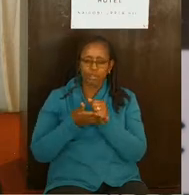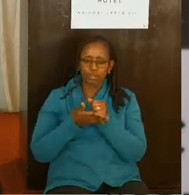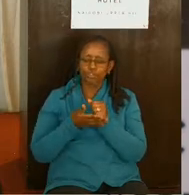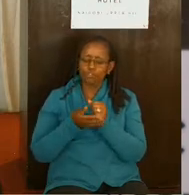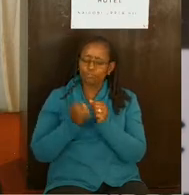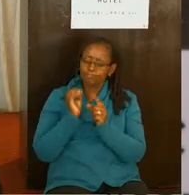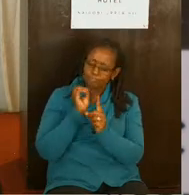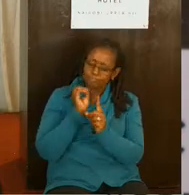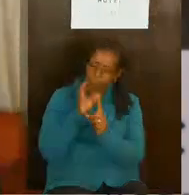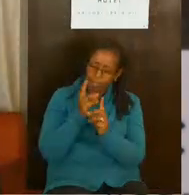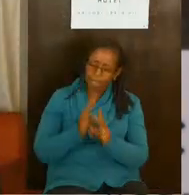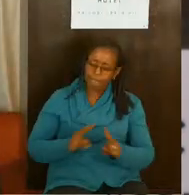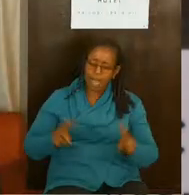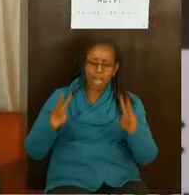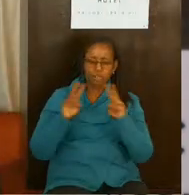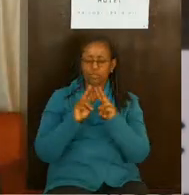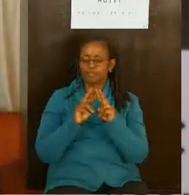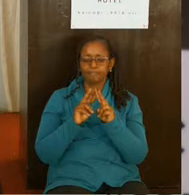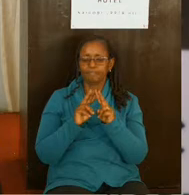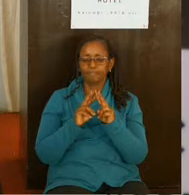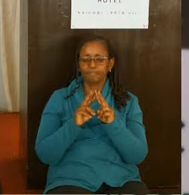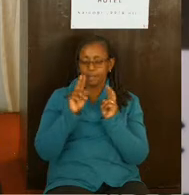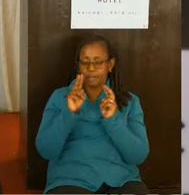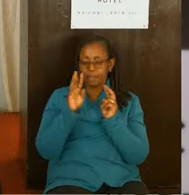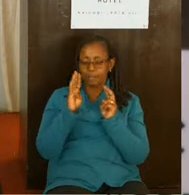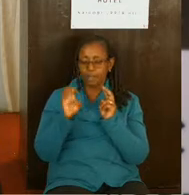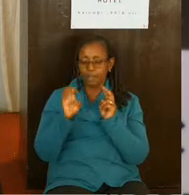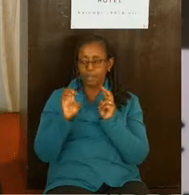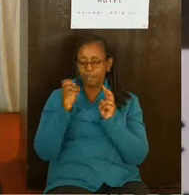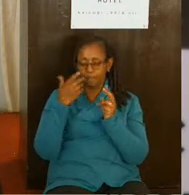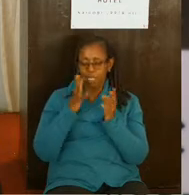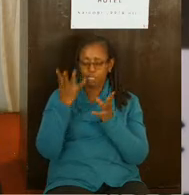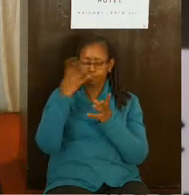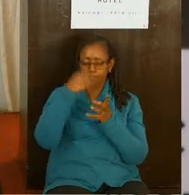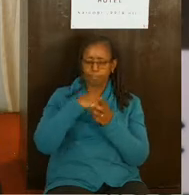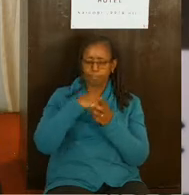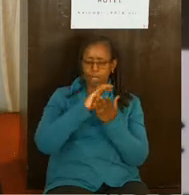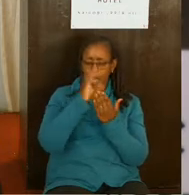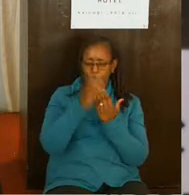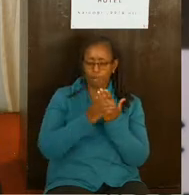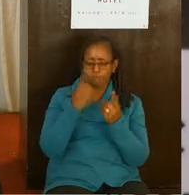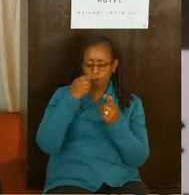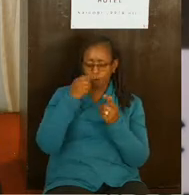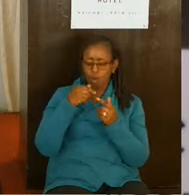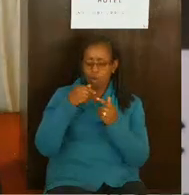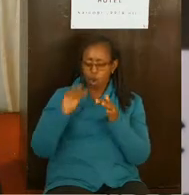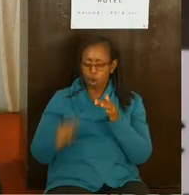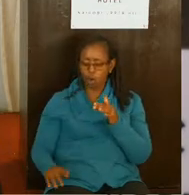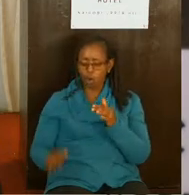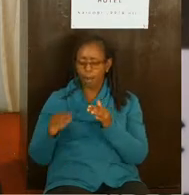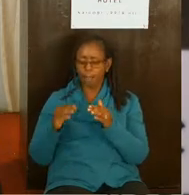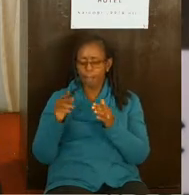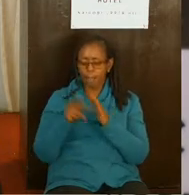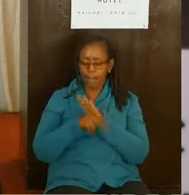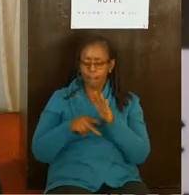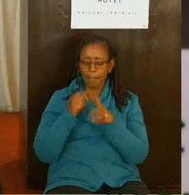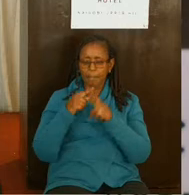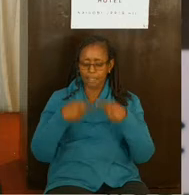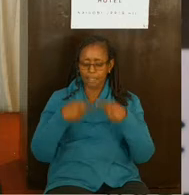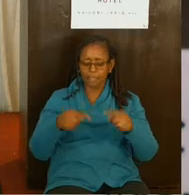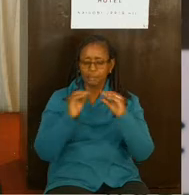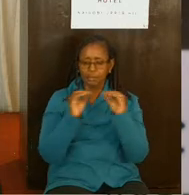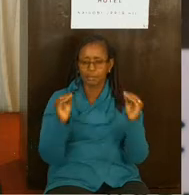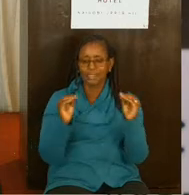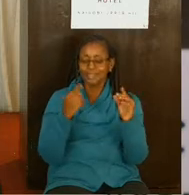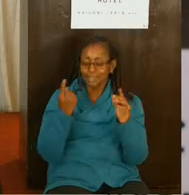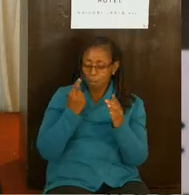now vbe has integrated into the curriculum design for lower primary but with what success somebody asked the question